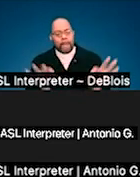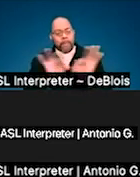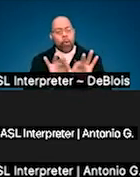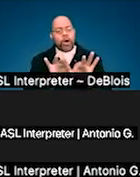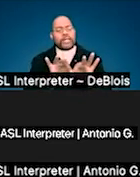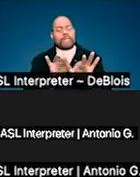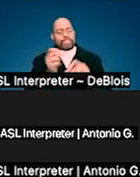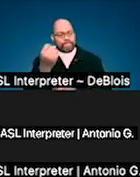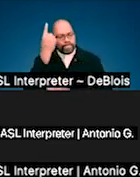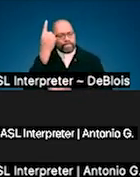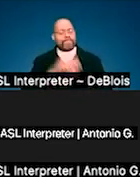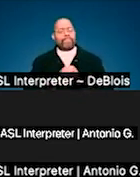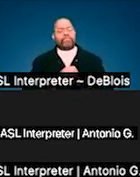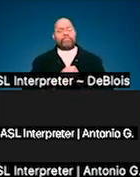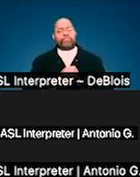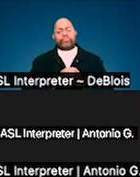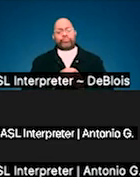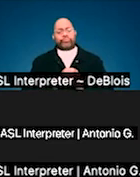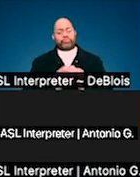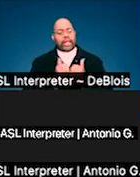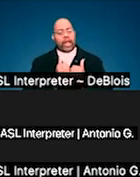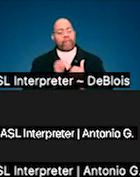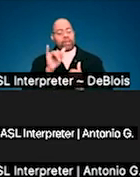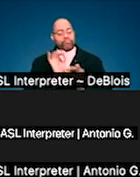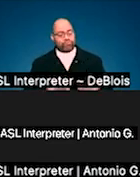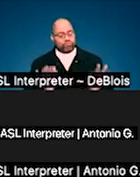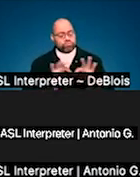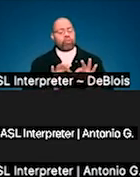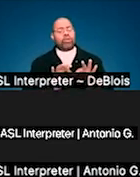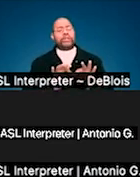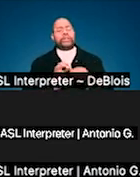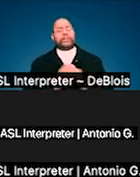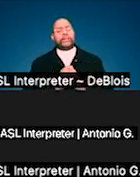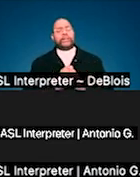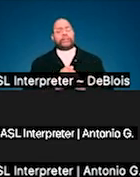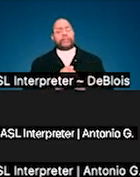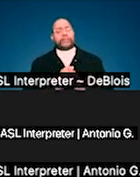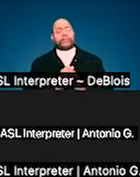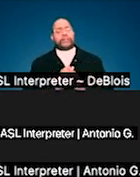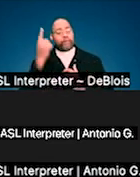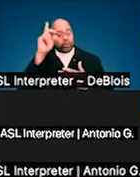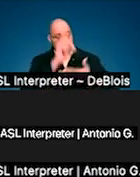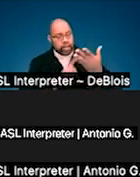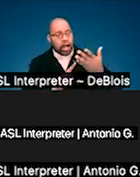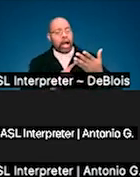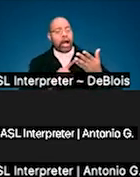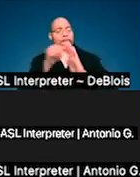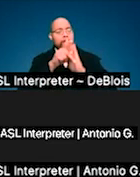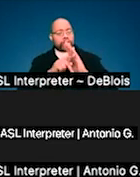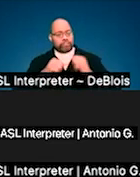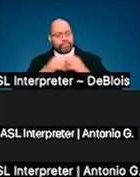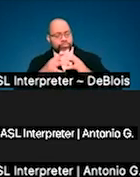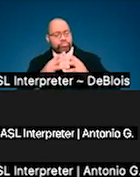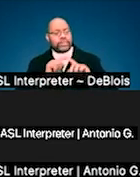note of, from how important it is to design and develop policies and